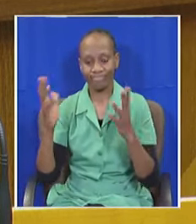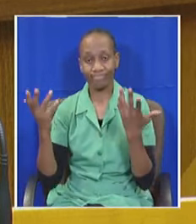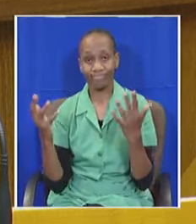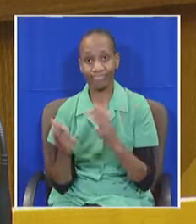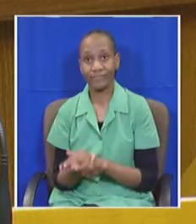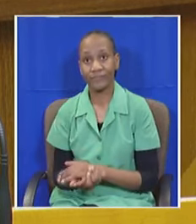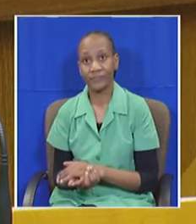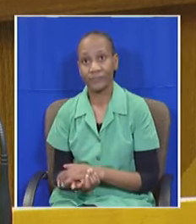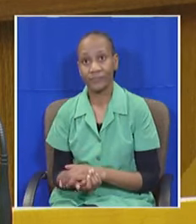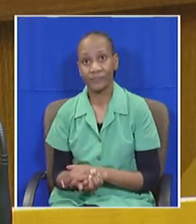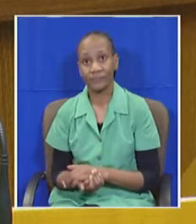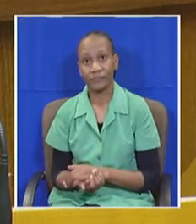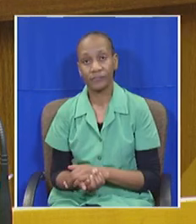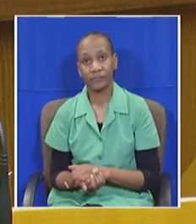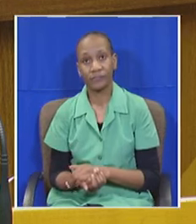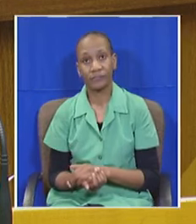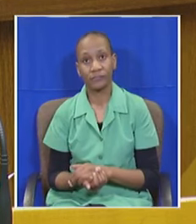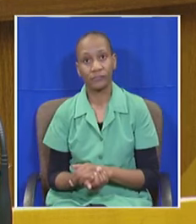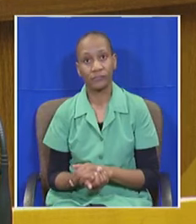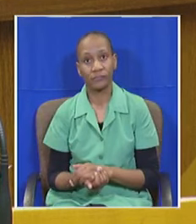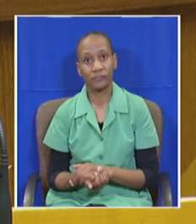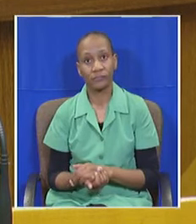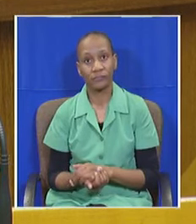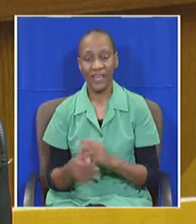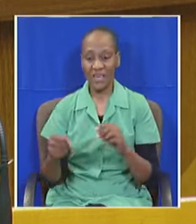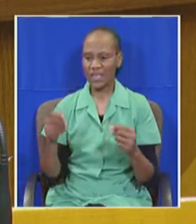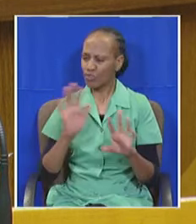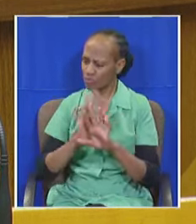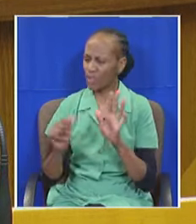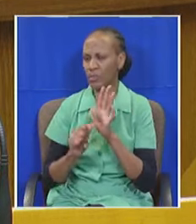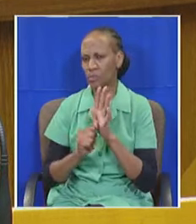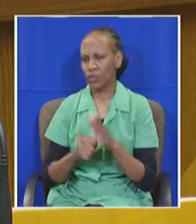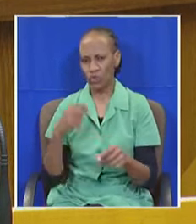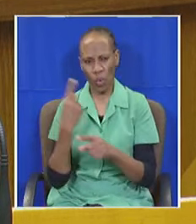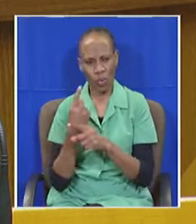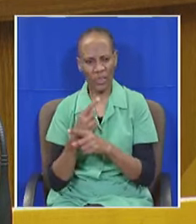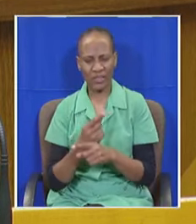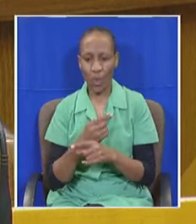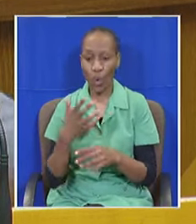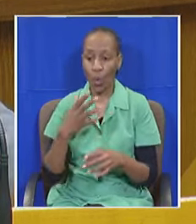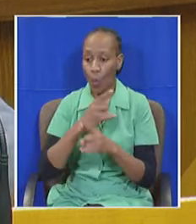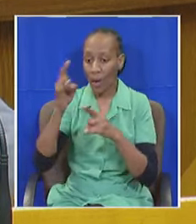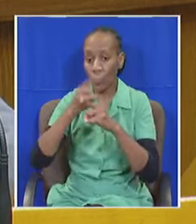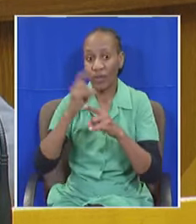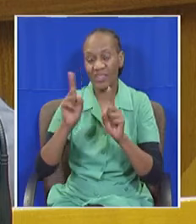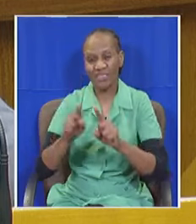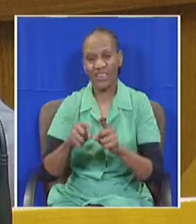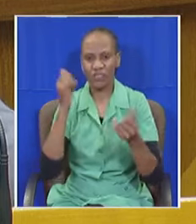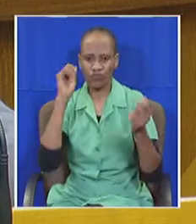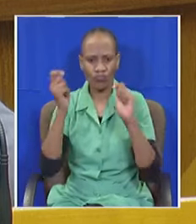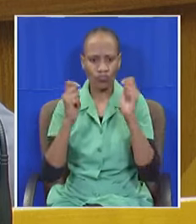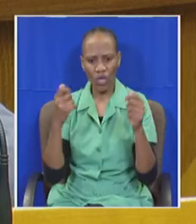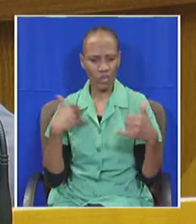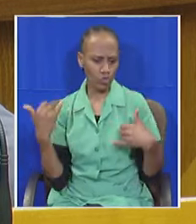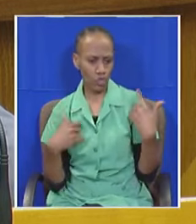is that it shouldn't be about fancy shindigs or gaining popularity to win an ANC leadership battle. It should